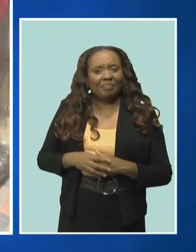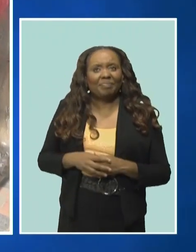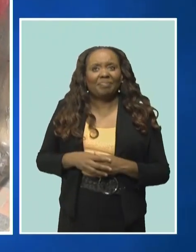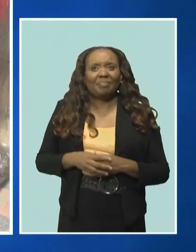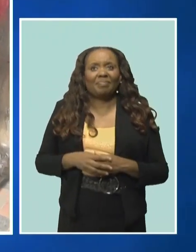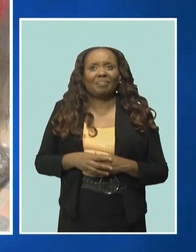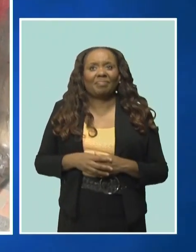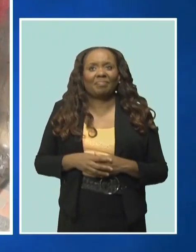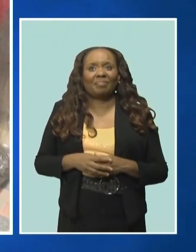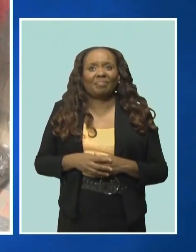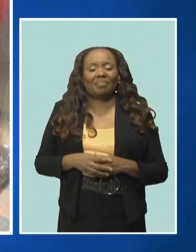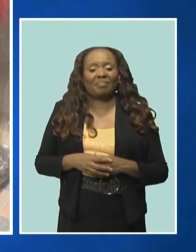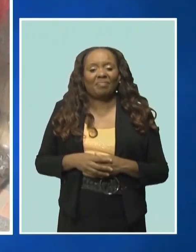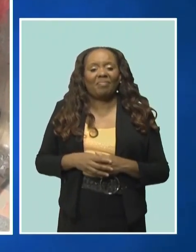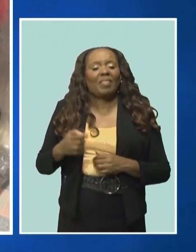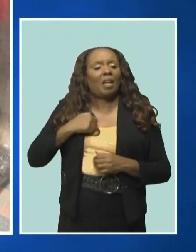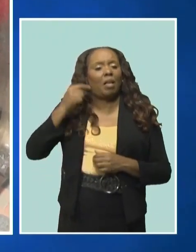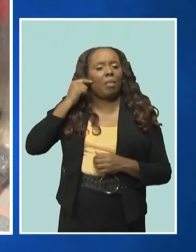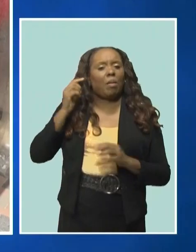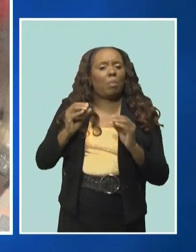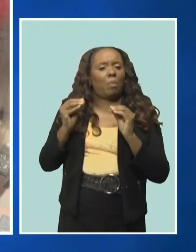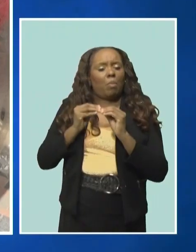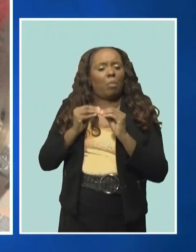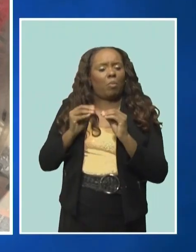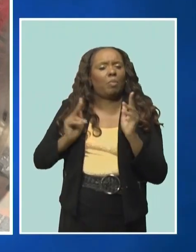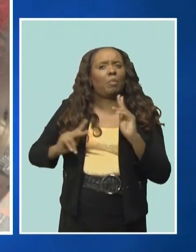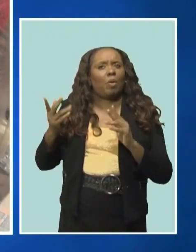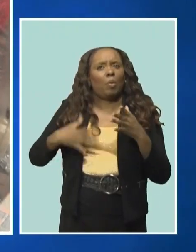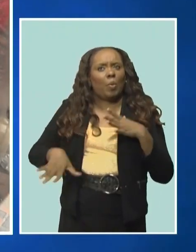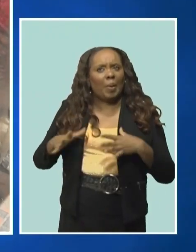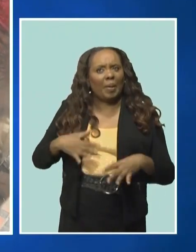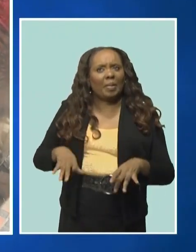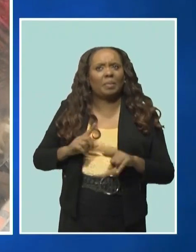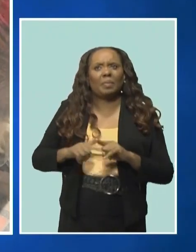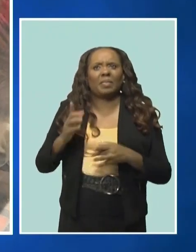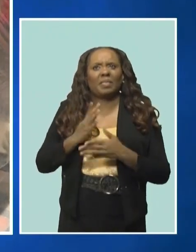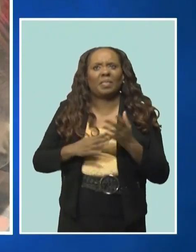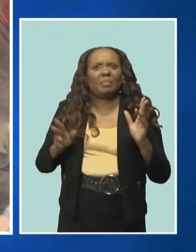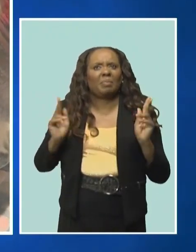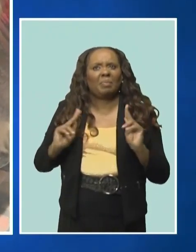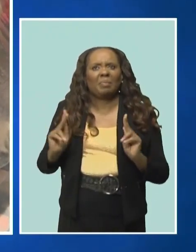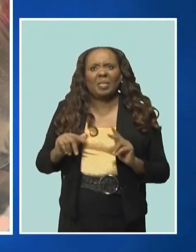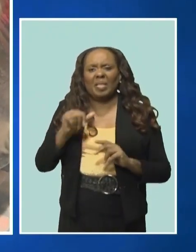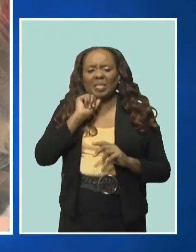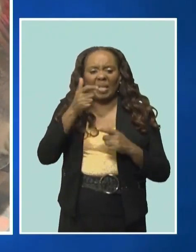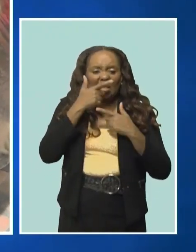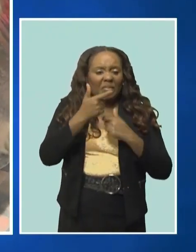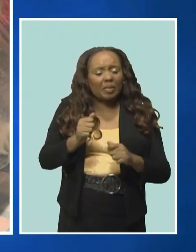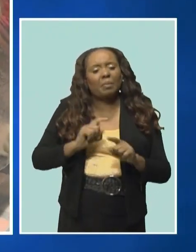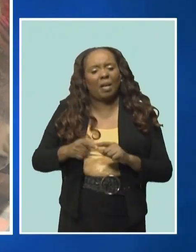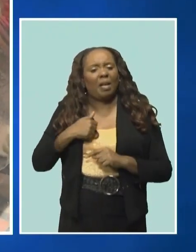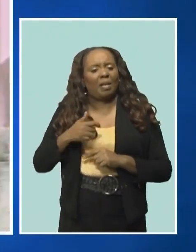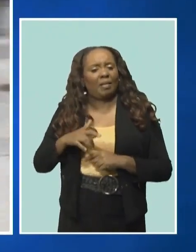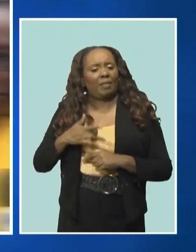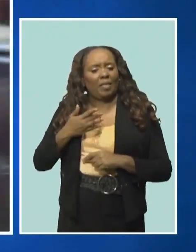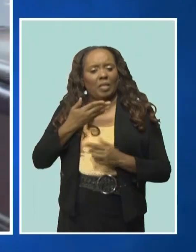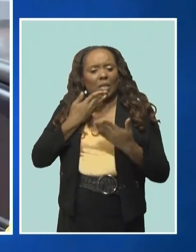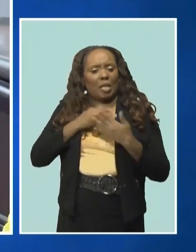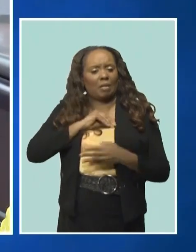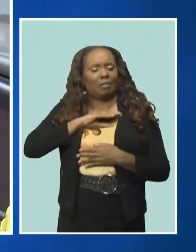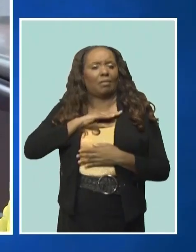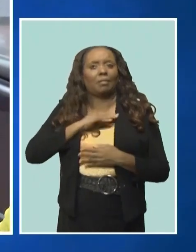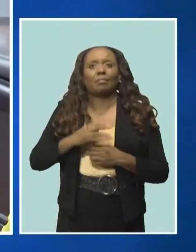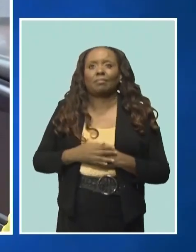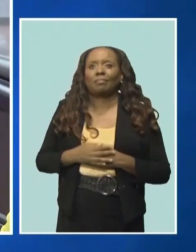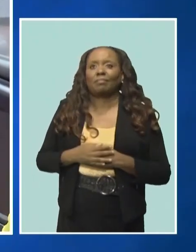I thought more people think about it. People like they're interested in them, so, but I feel good about it. I'm